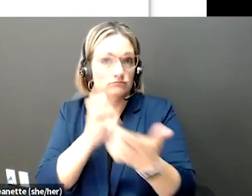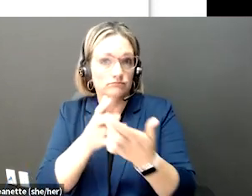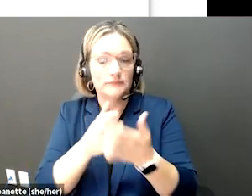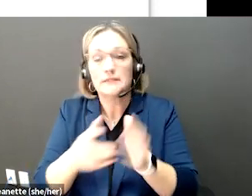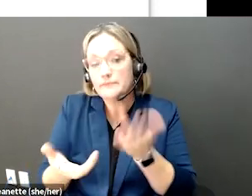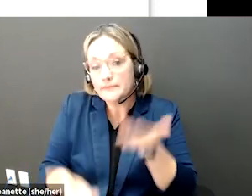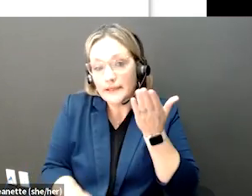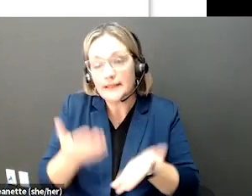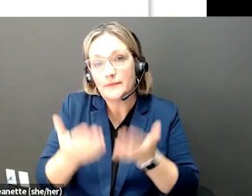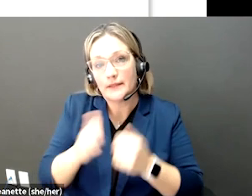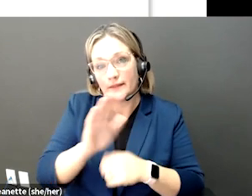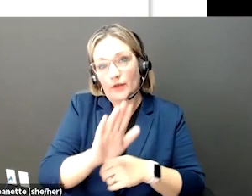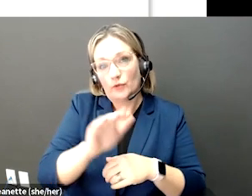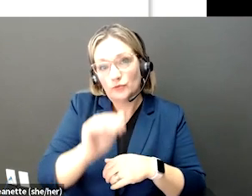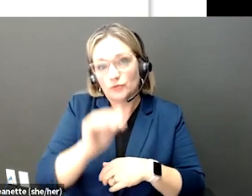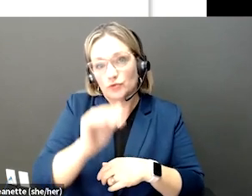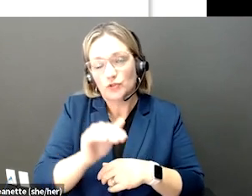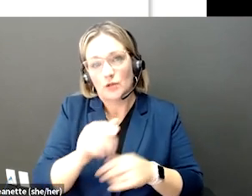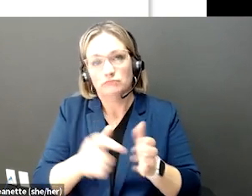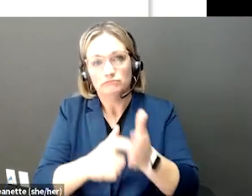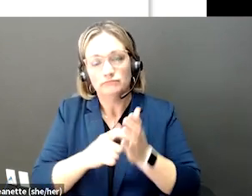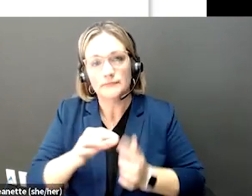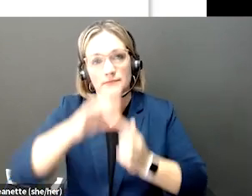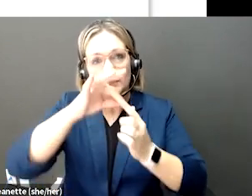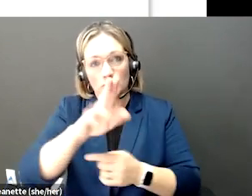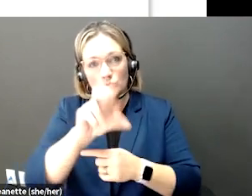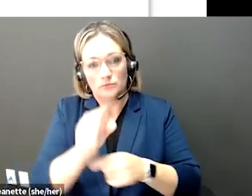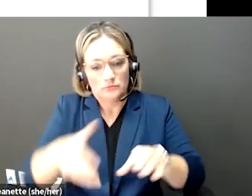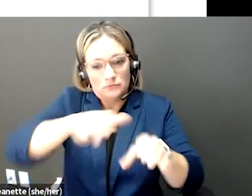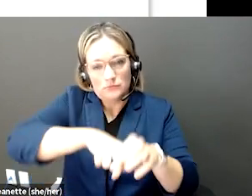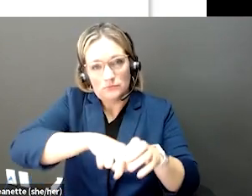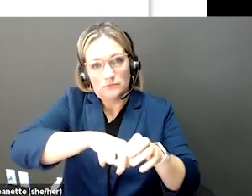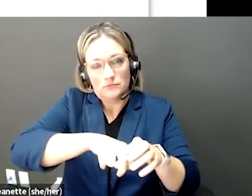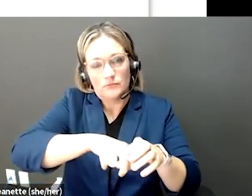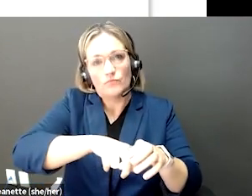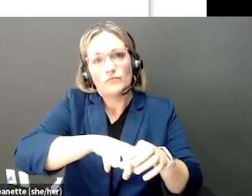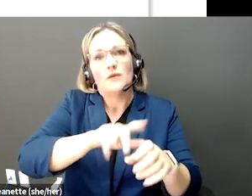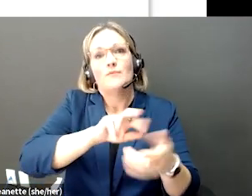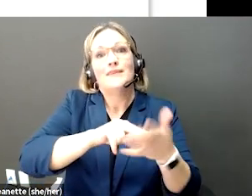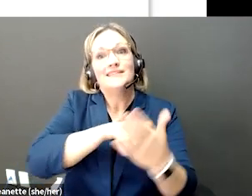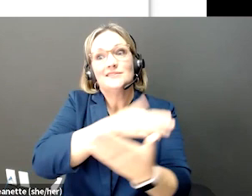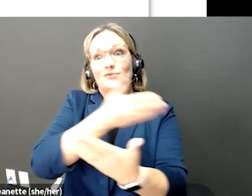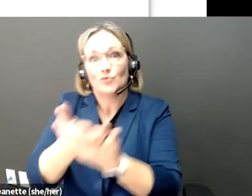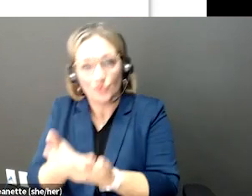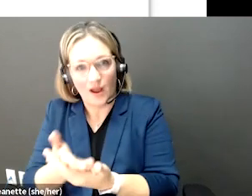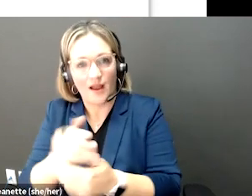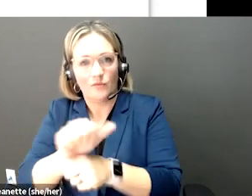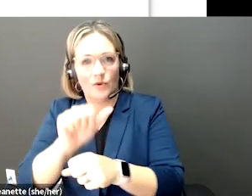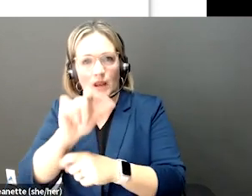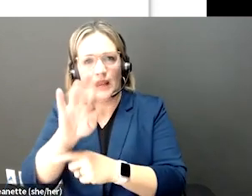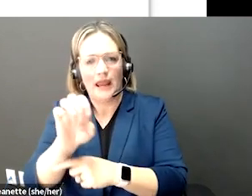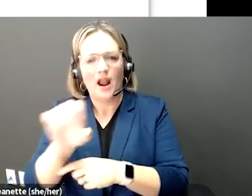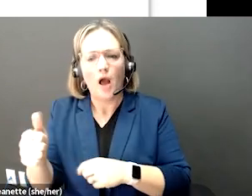specialized transportation, get safely off to school can be seen as unfair by some co-workers or unnecessary